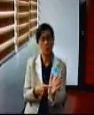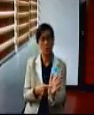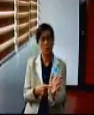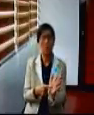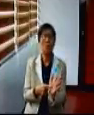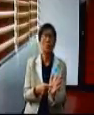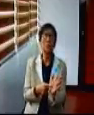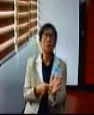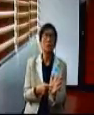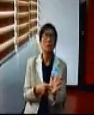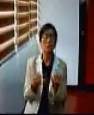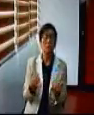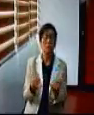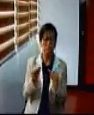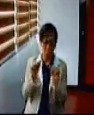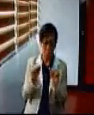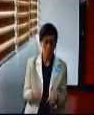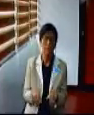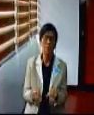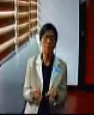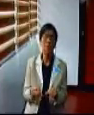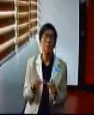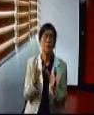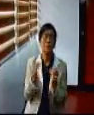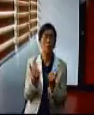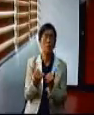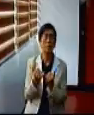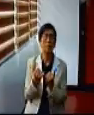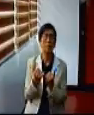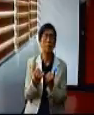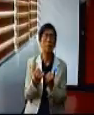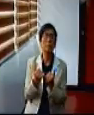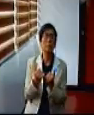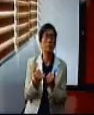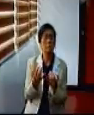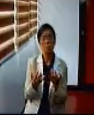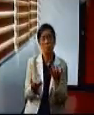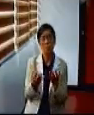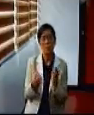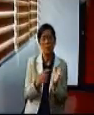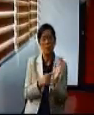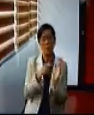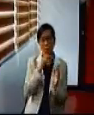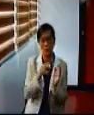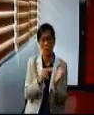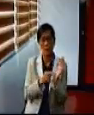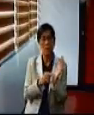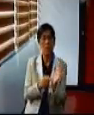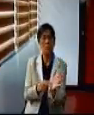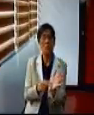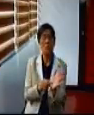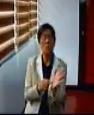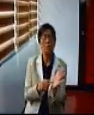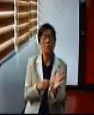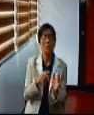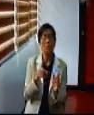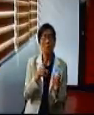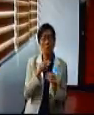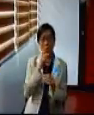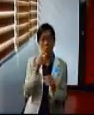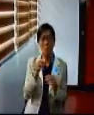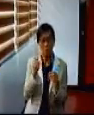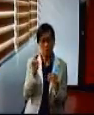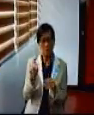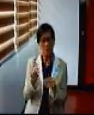Now, it is possible that a company, by not showing, does not necessarily violate